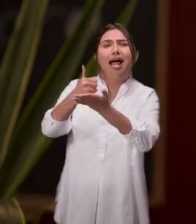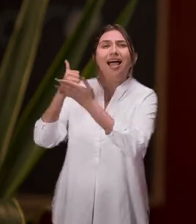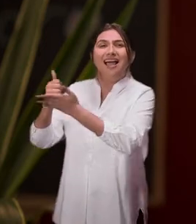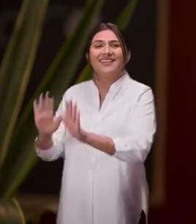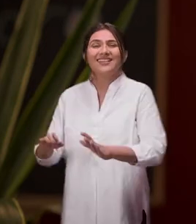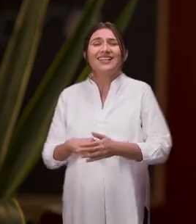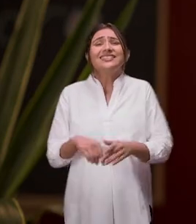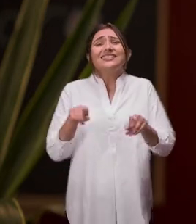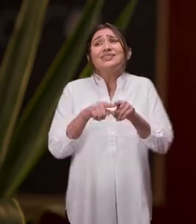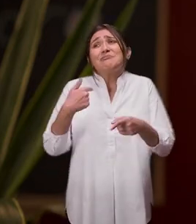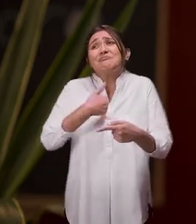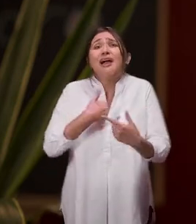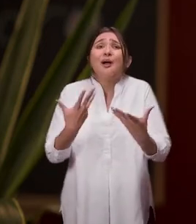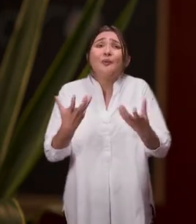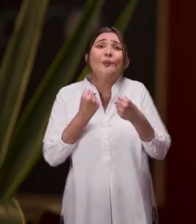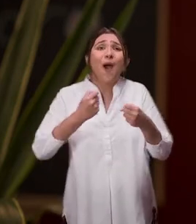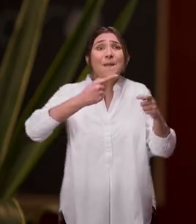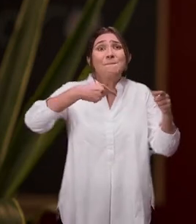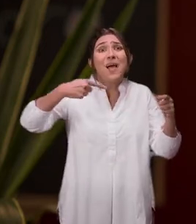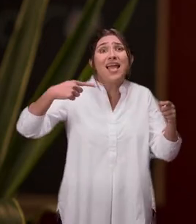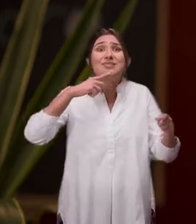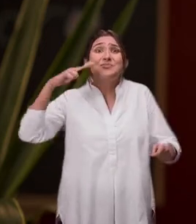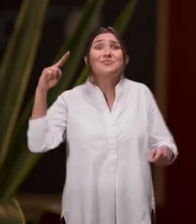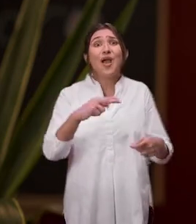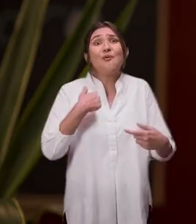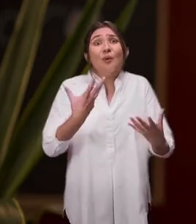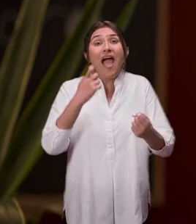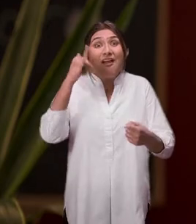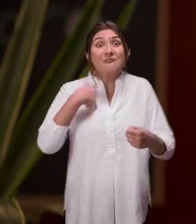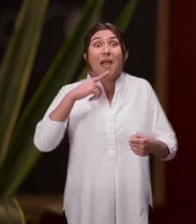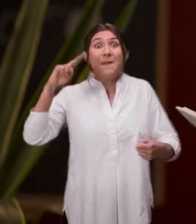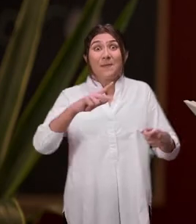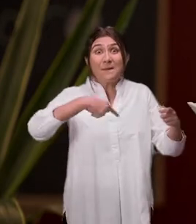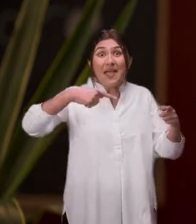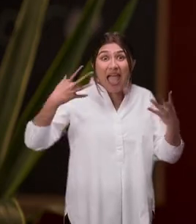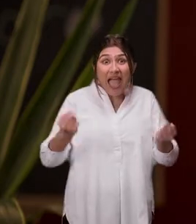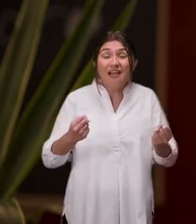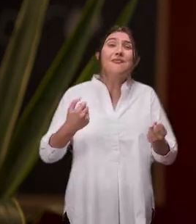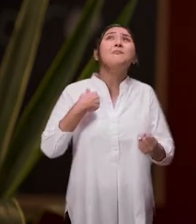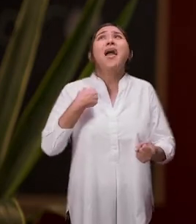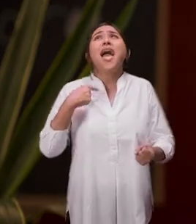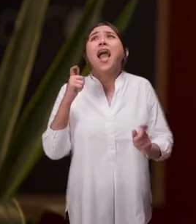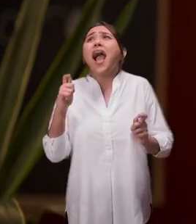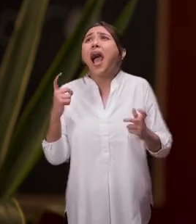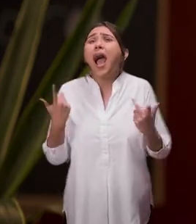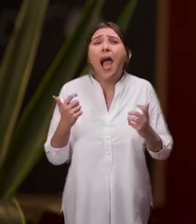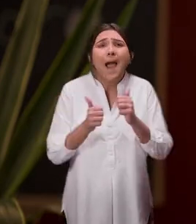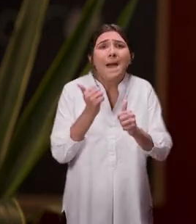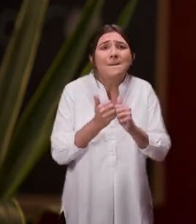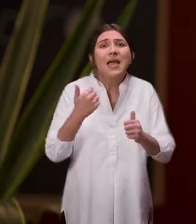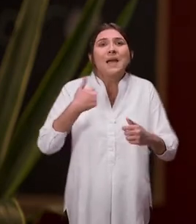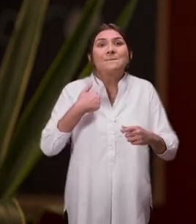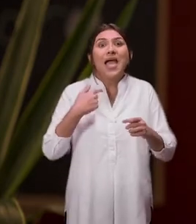who needed help. How I wanted a magic pencil too. If I had a magic pencil, I would use it